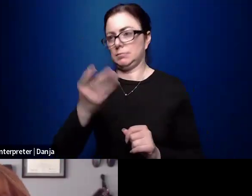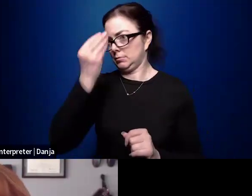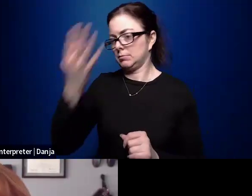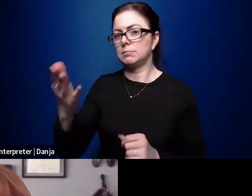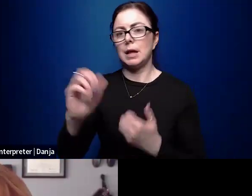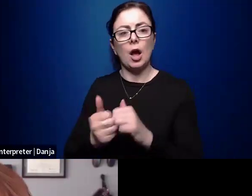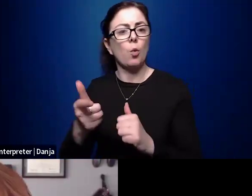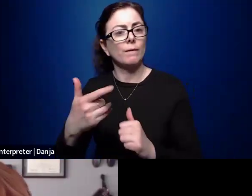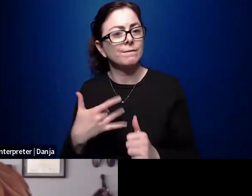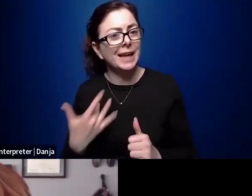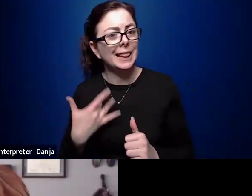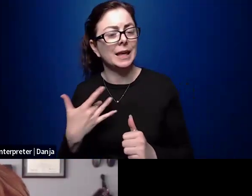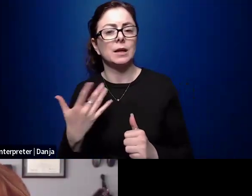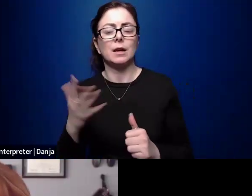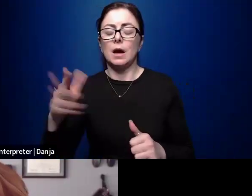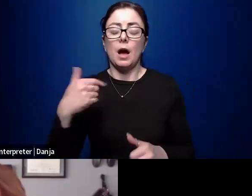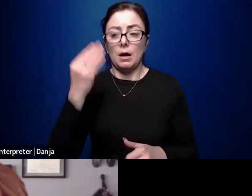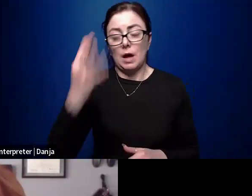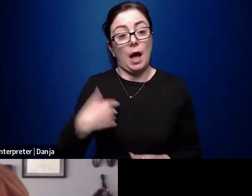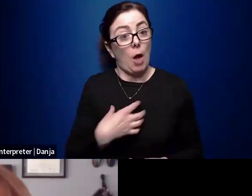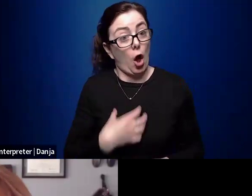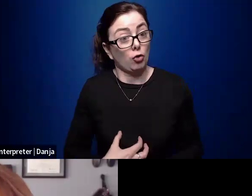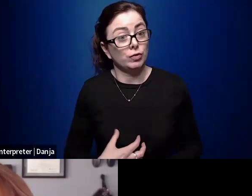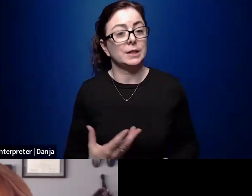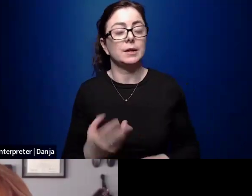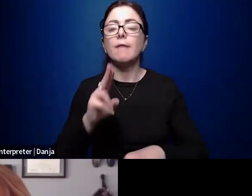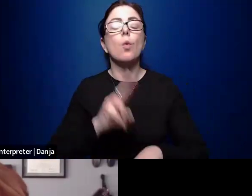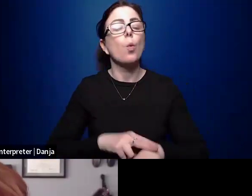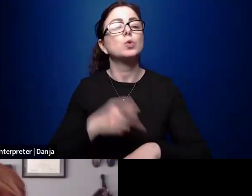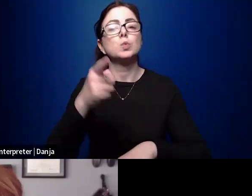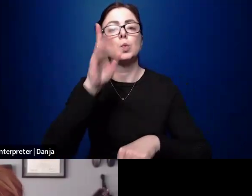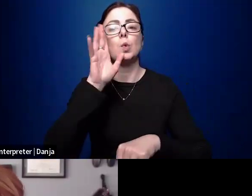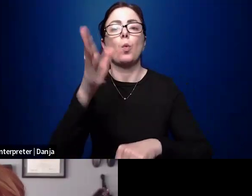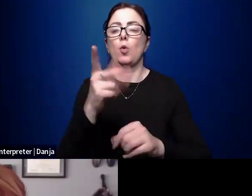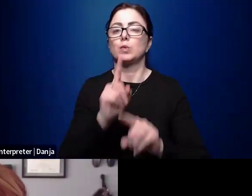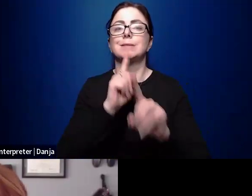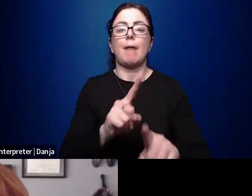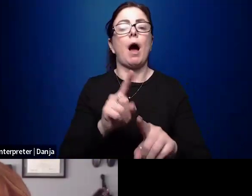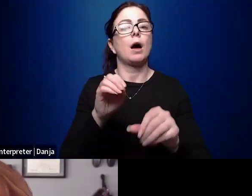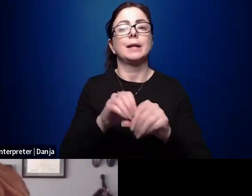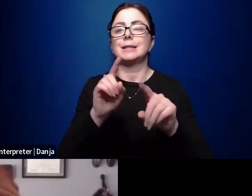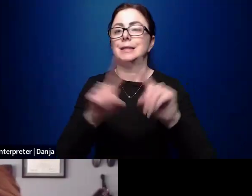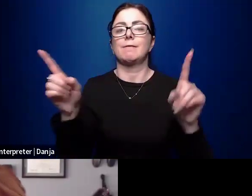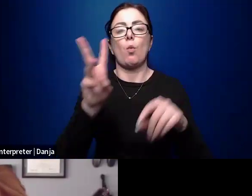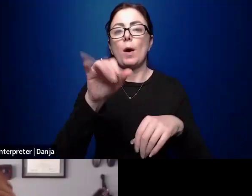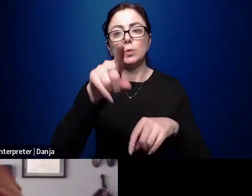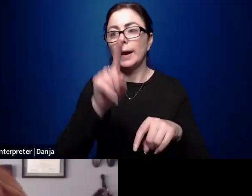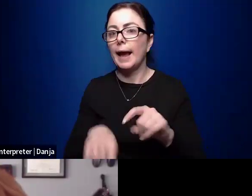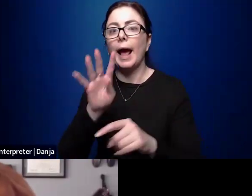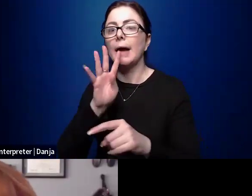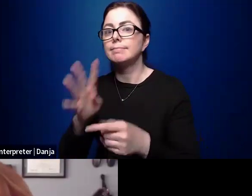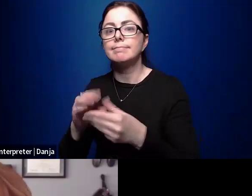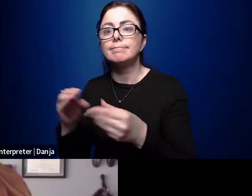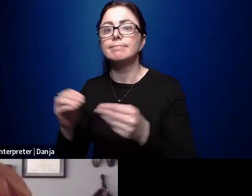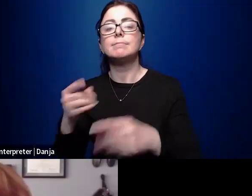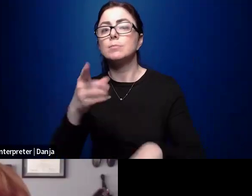day. You couldn't tell them you're hungry. Like, of course you're going to throw something. Of course you're going to self-injure if you have a headache and